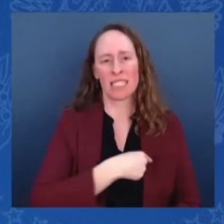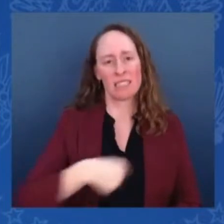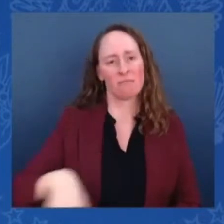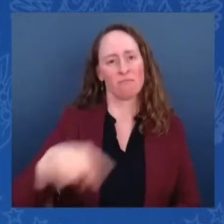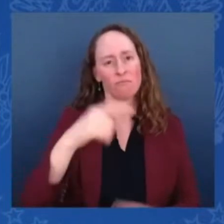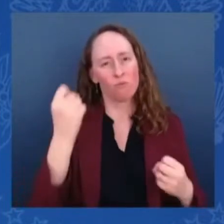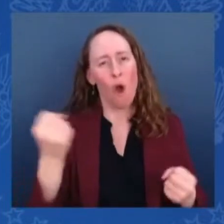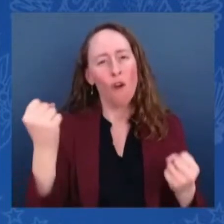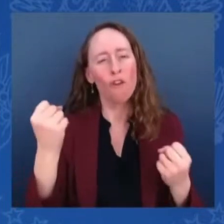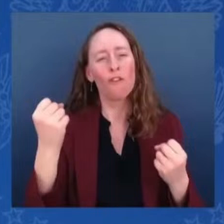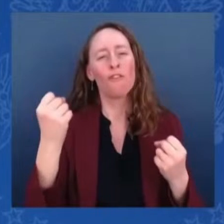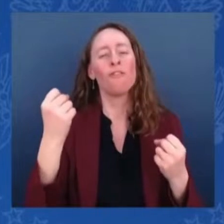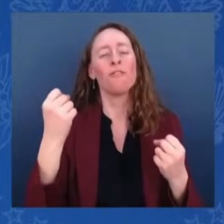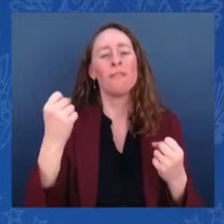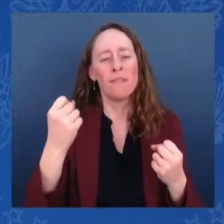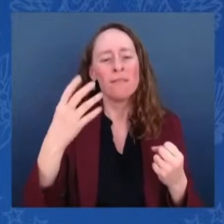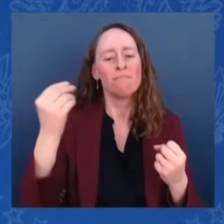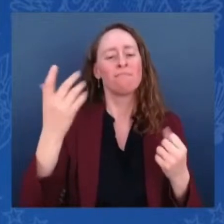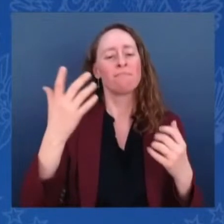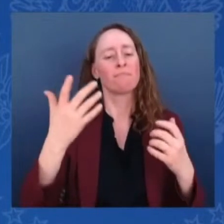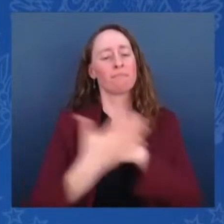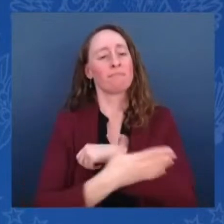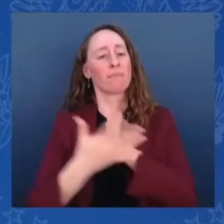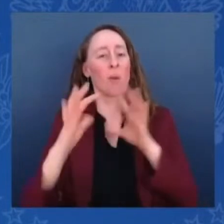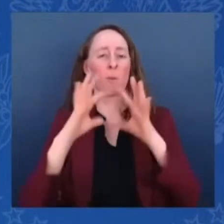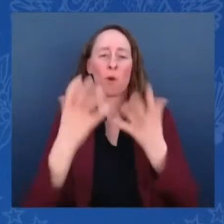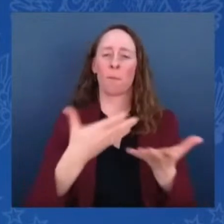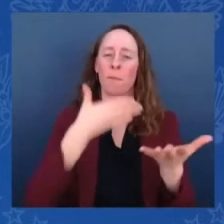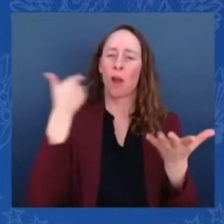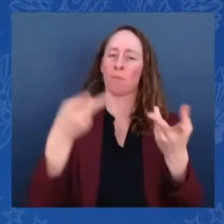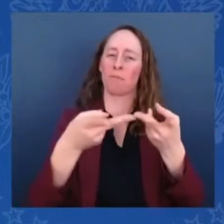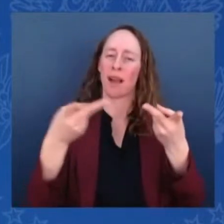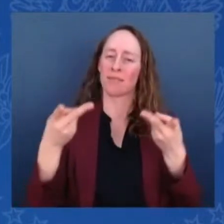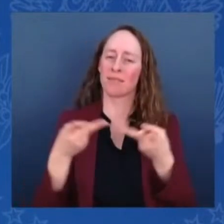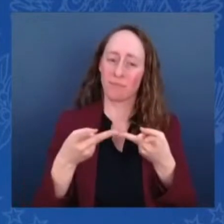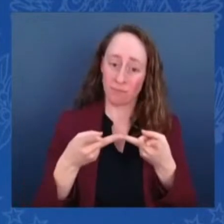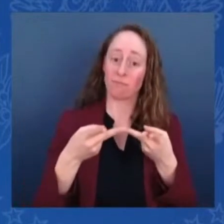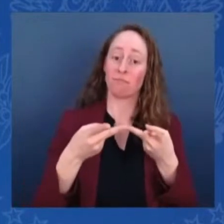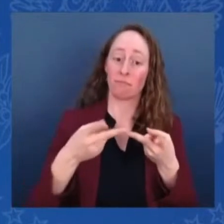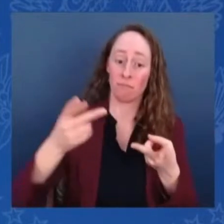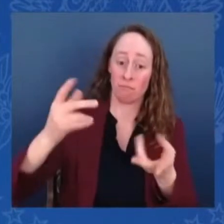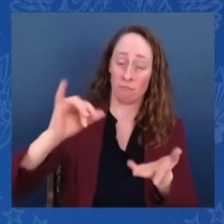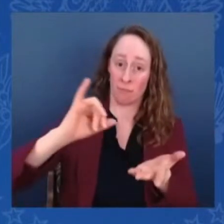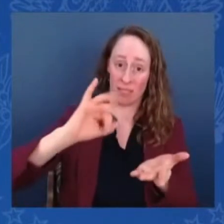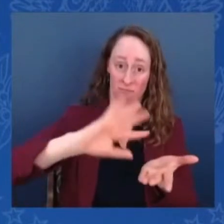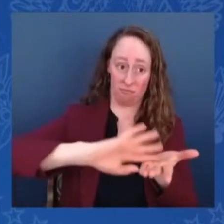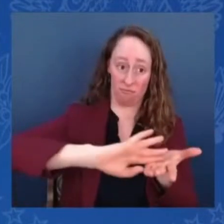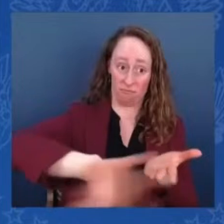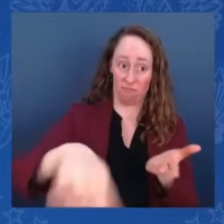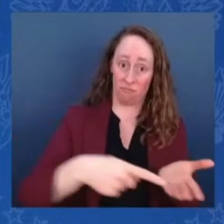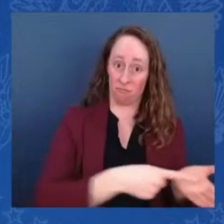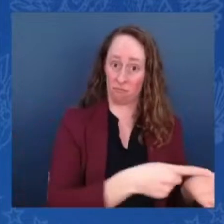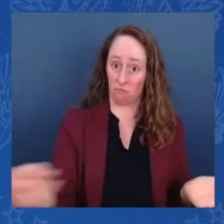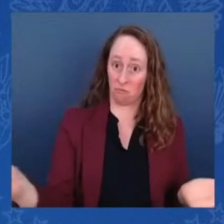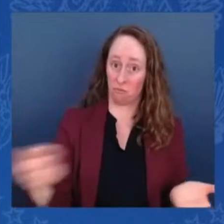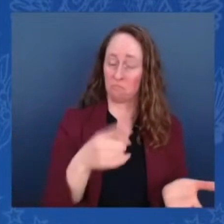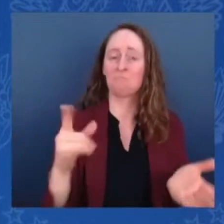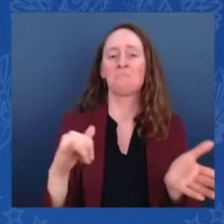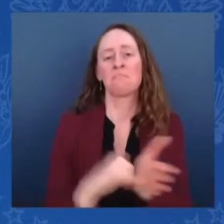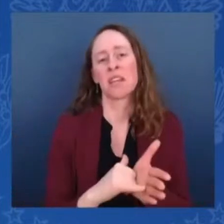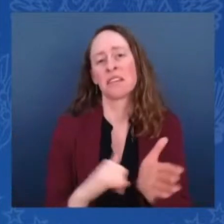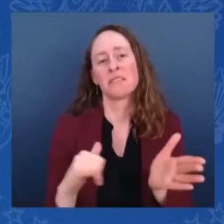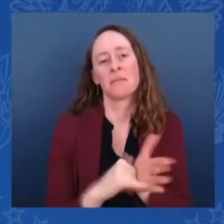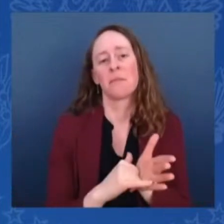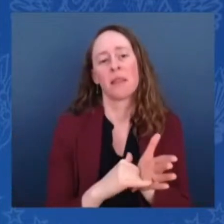And we simply couldn't do it without the extraordinary men and women that you have before us, as well as